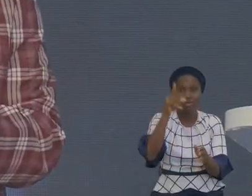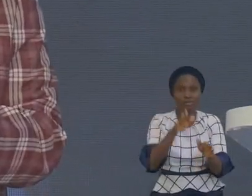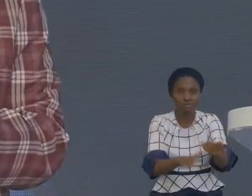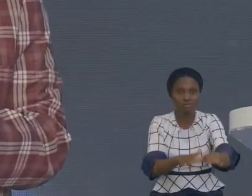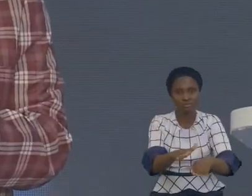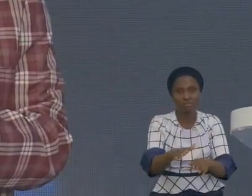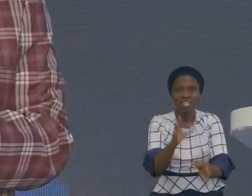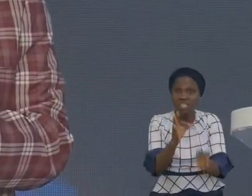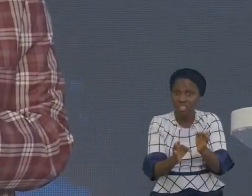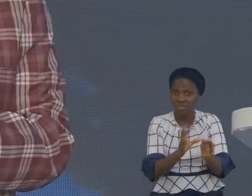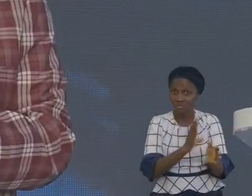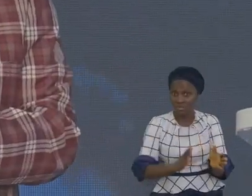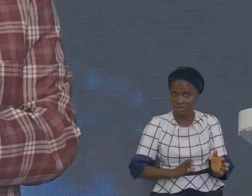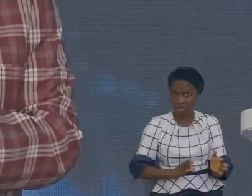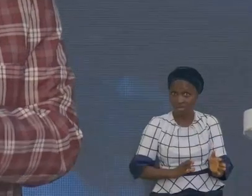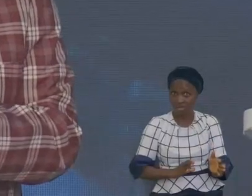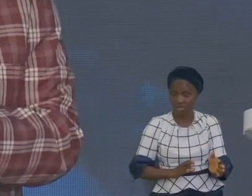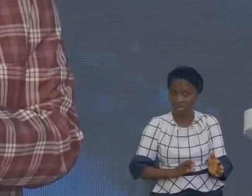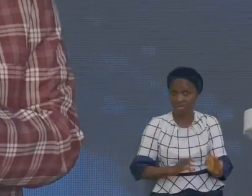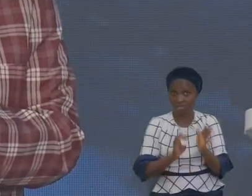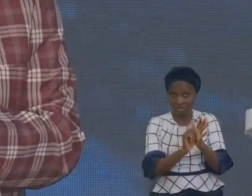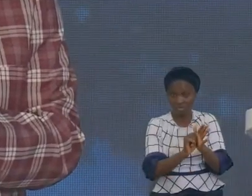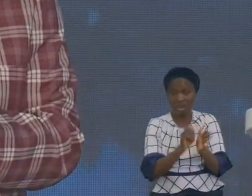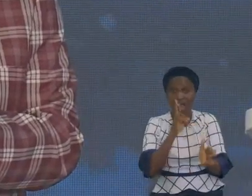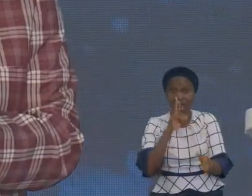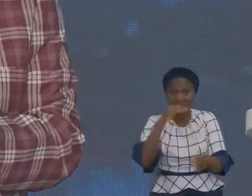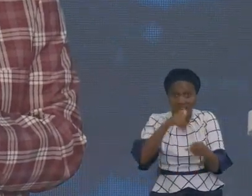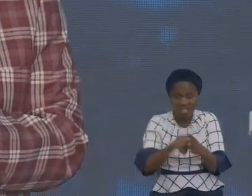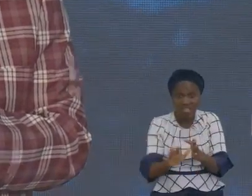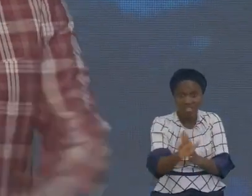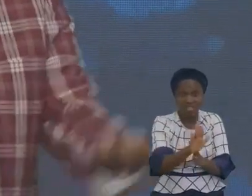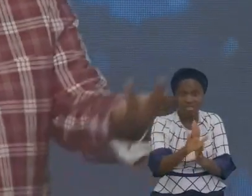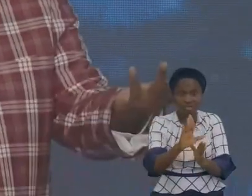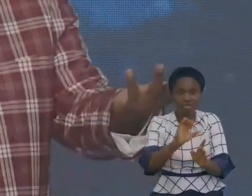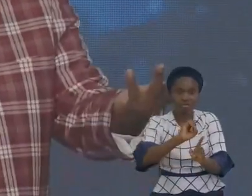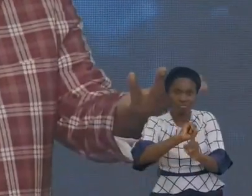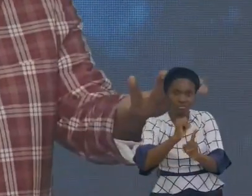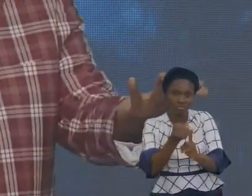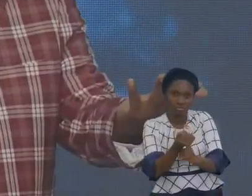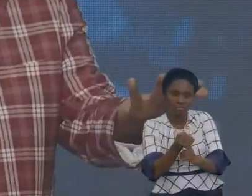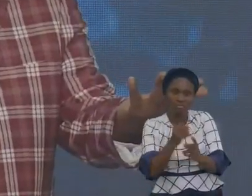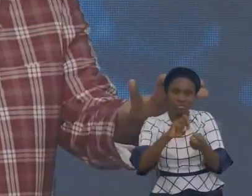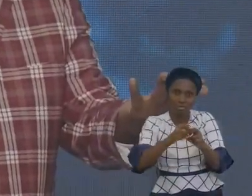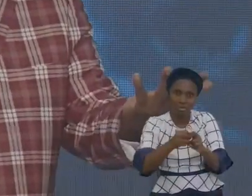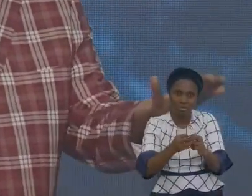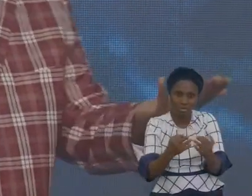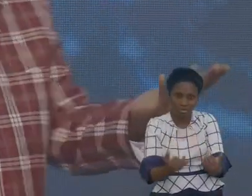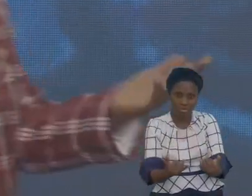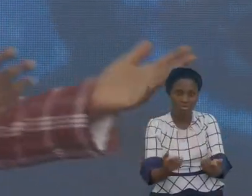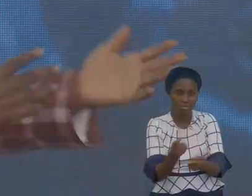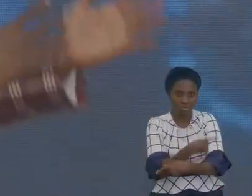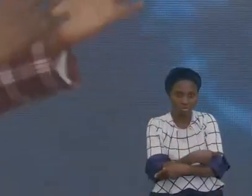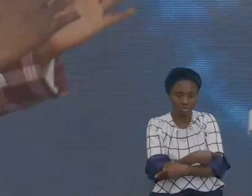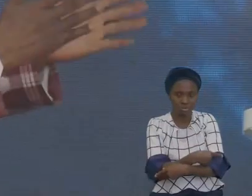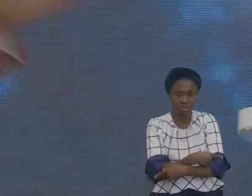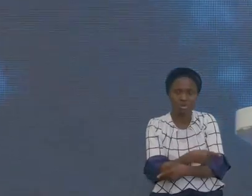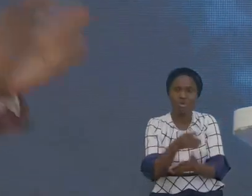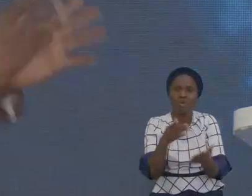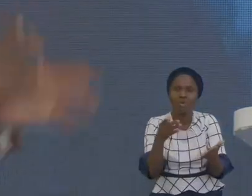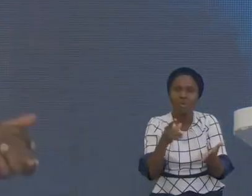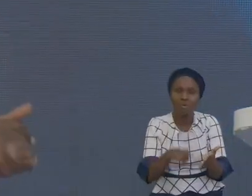will he follow? What steps will he show? What example will he leave us? And